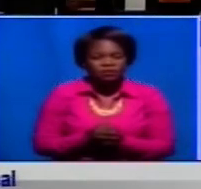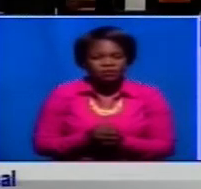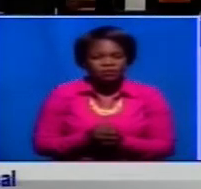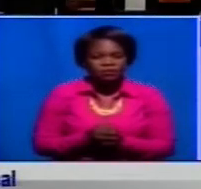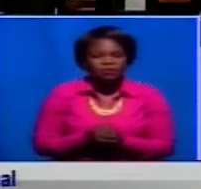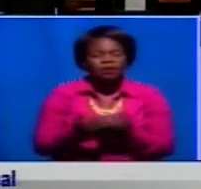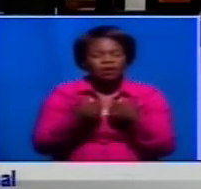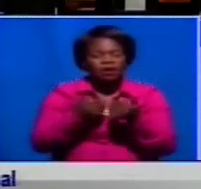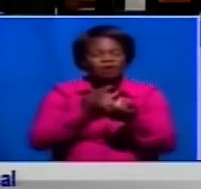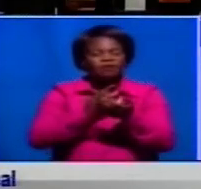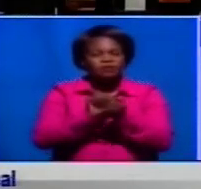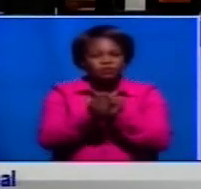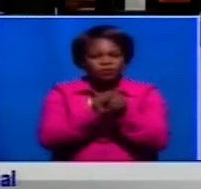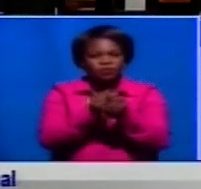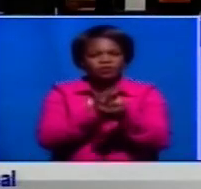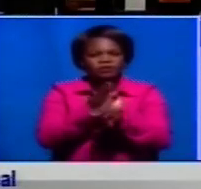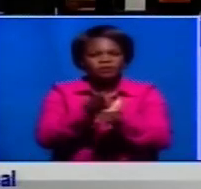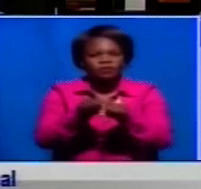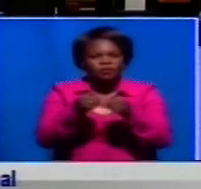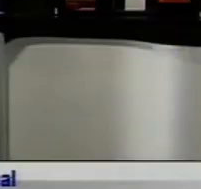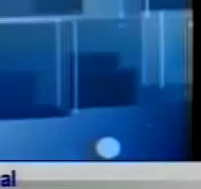We have some sports news after the break.